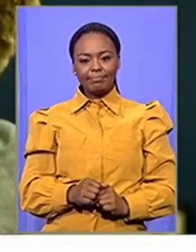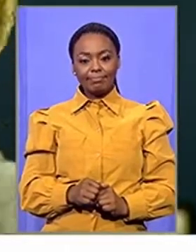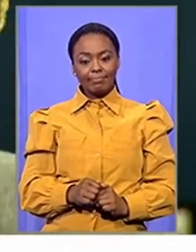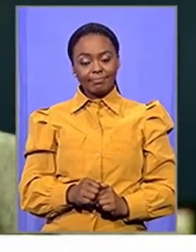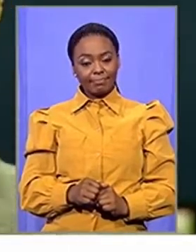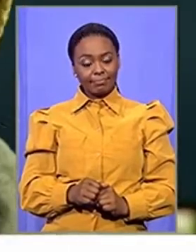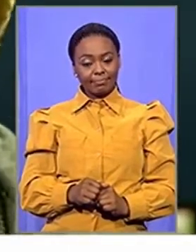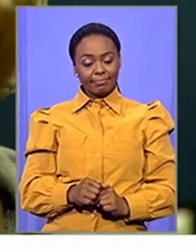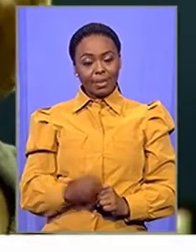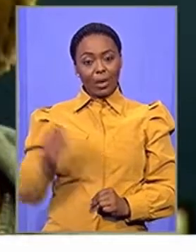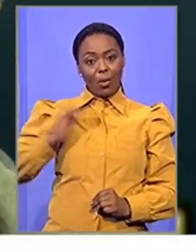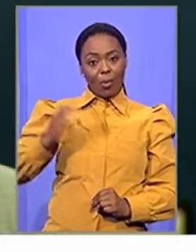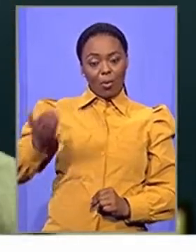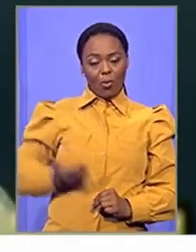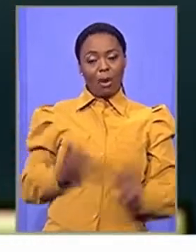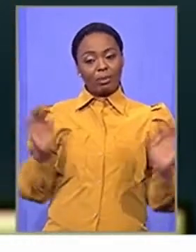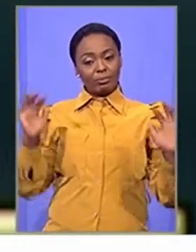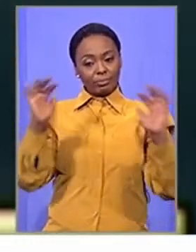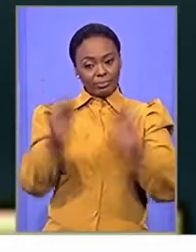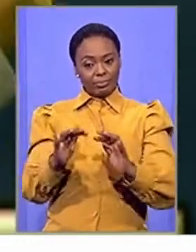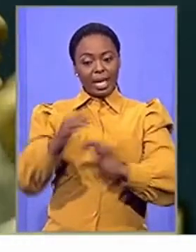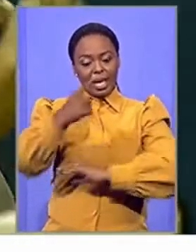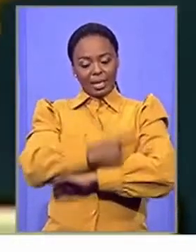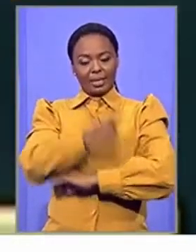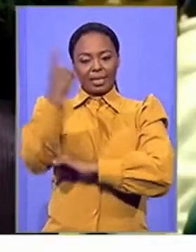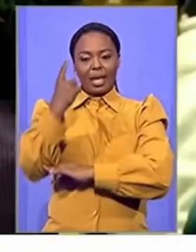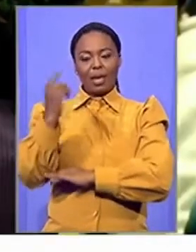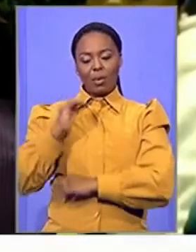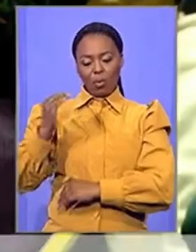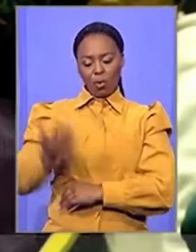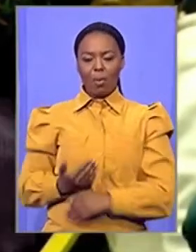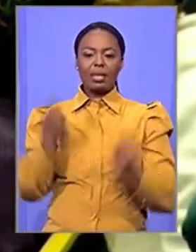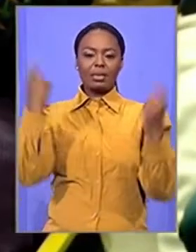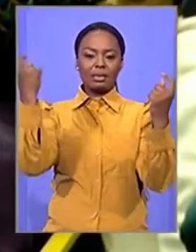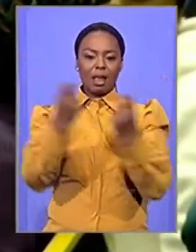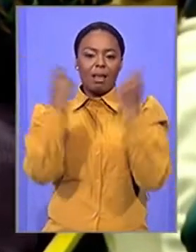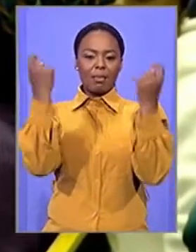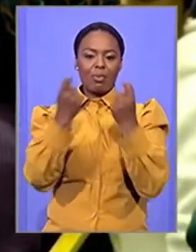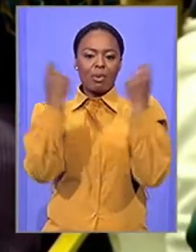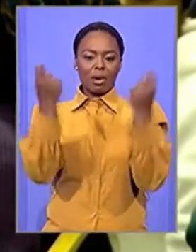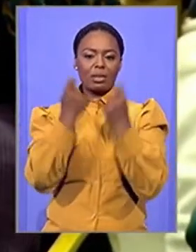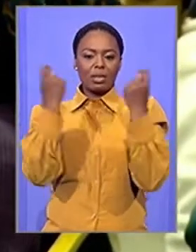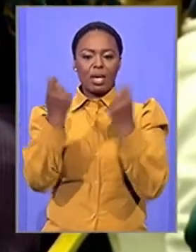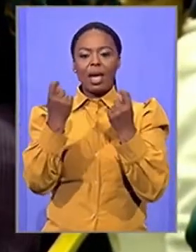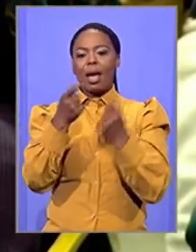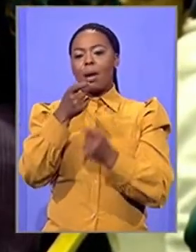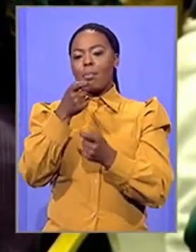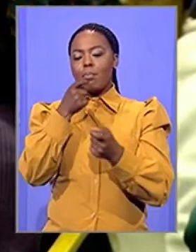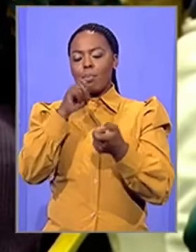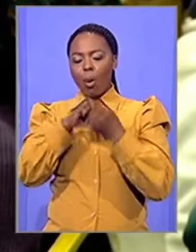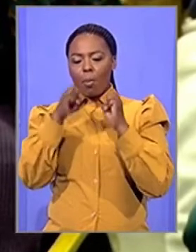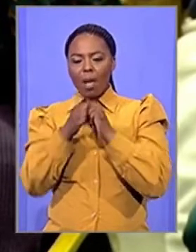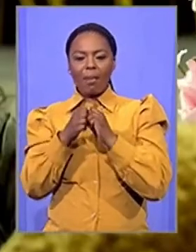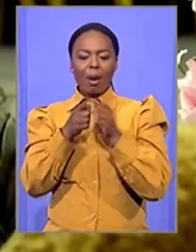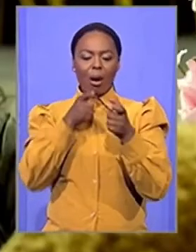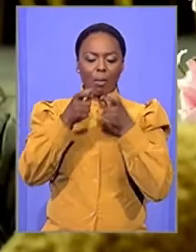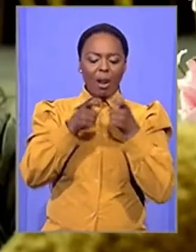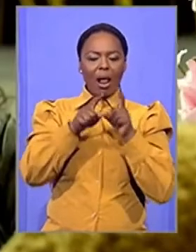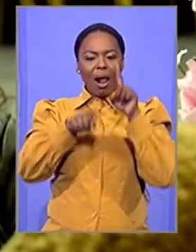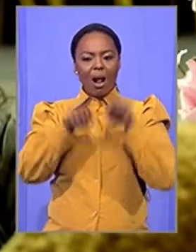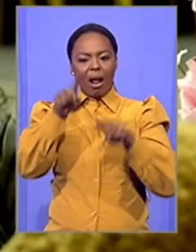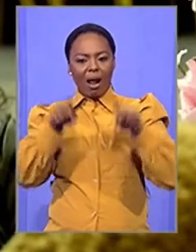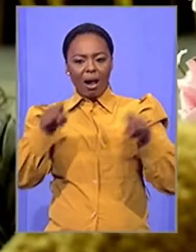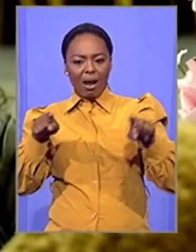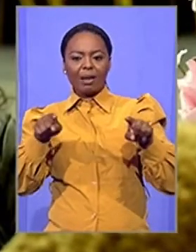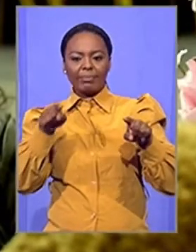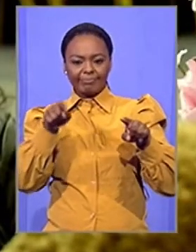Bomme bana ba kopane ho tla keteka tsatsi la basadi. Ba hlahisitse mathata a fapafapaneng ao ba tobanang le ona letsatsi